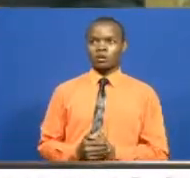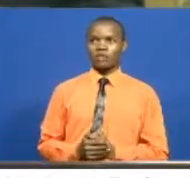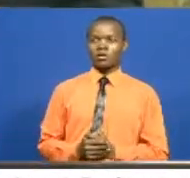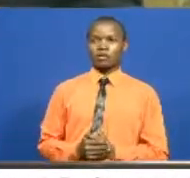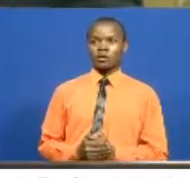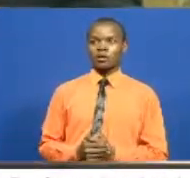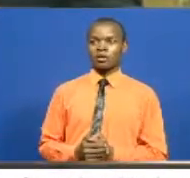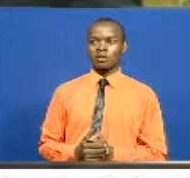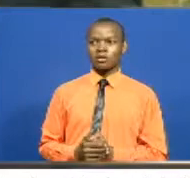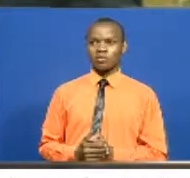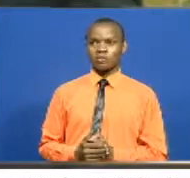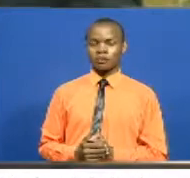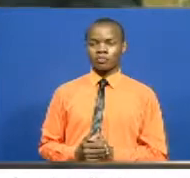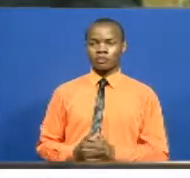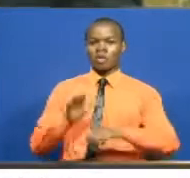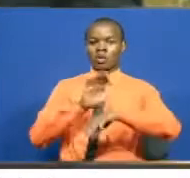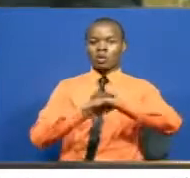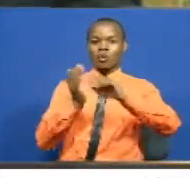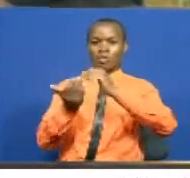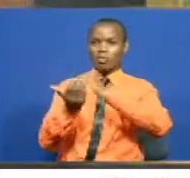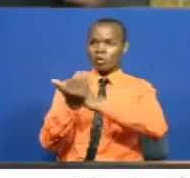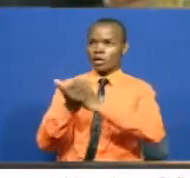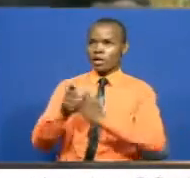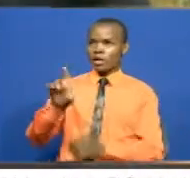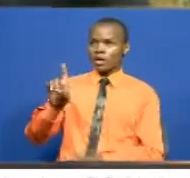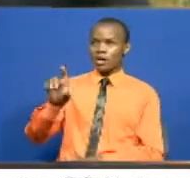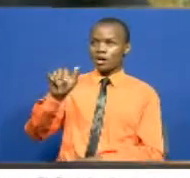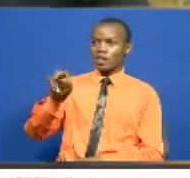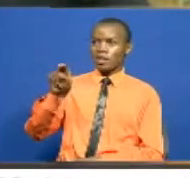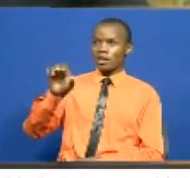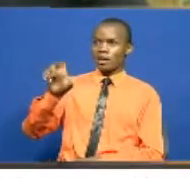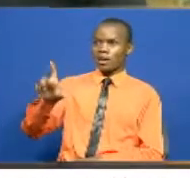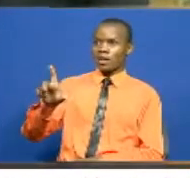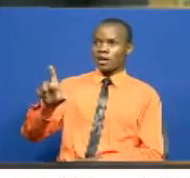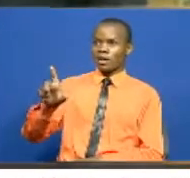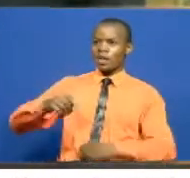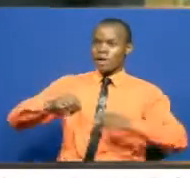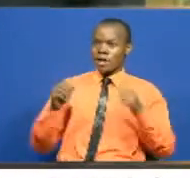Good morning, Daniel. It's a pleasure to meet you again.